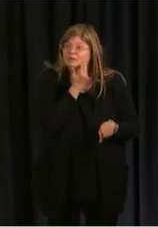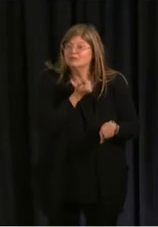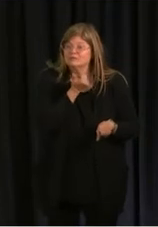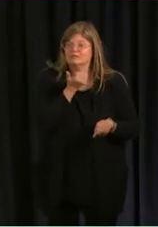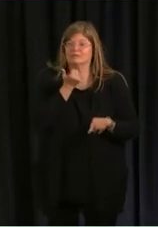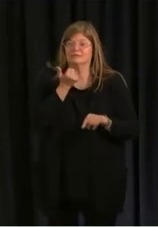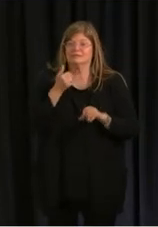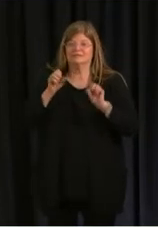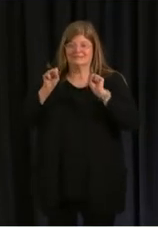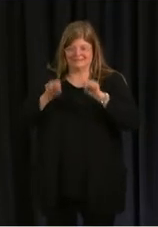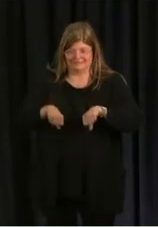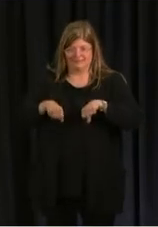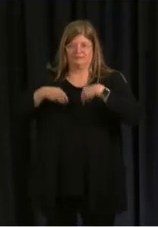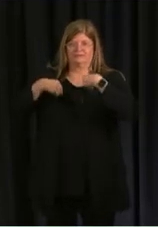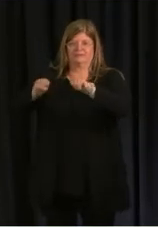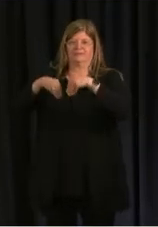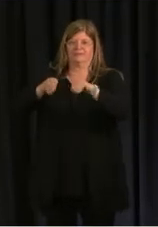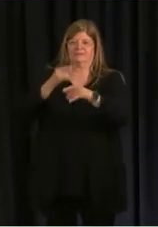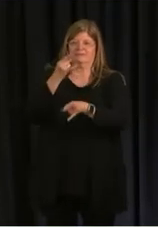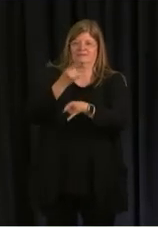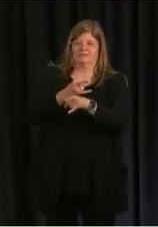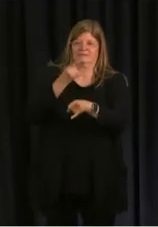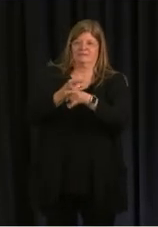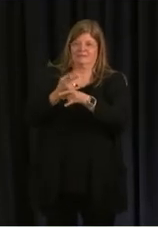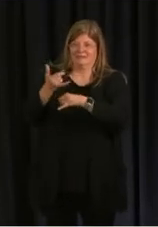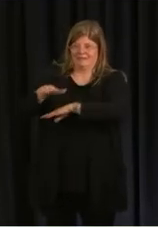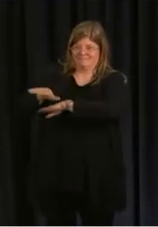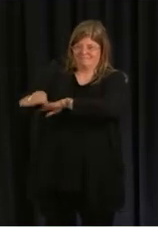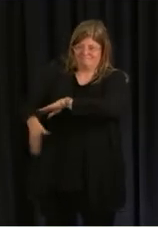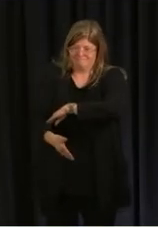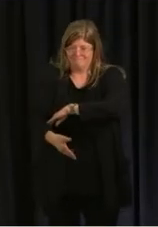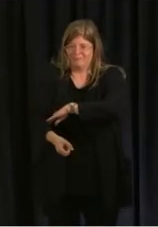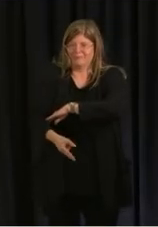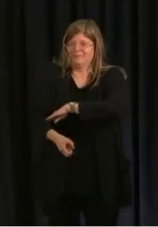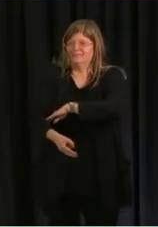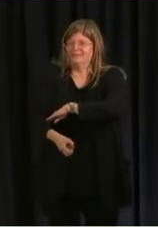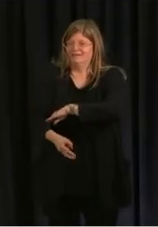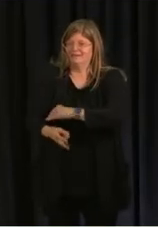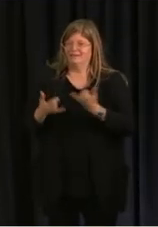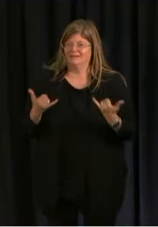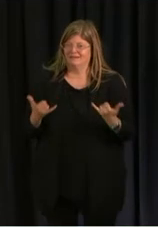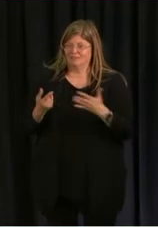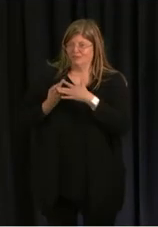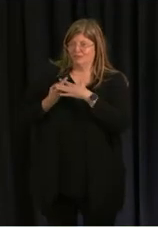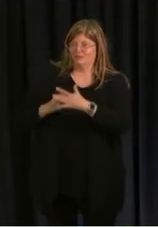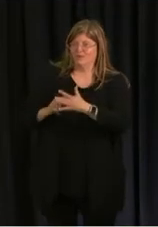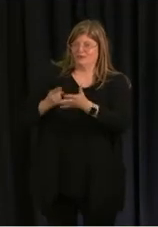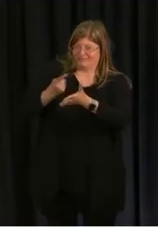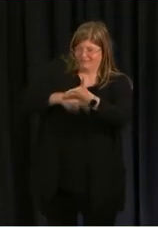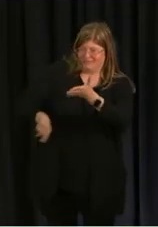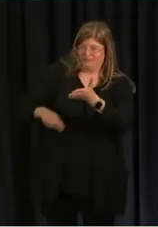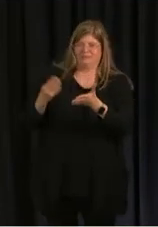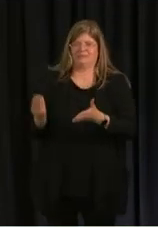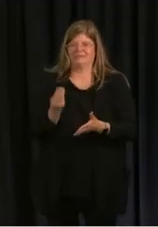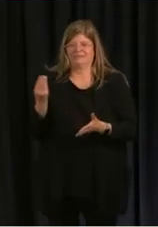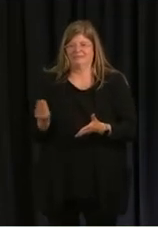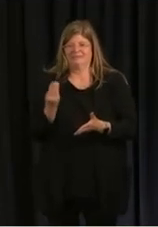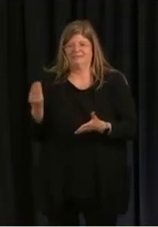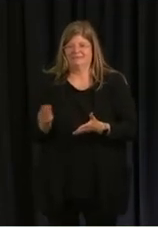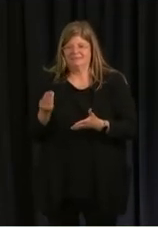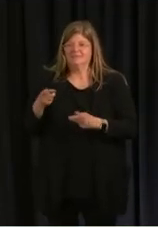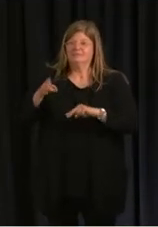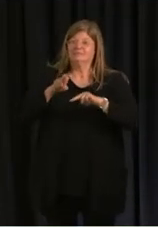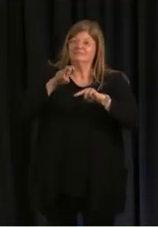sold at restaurants until midnight beginning March 22nd. The indoor dining capacity of 25% or up to